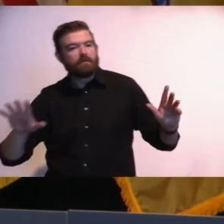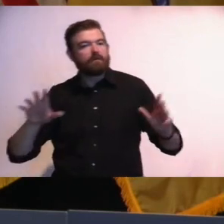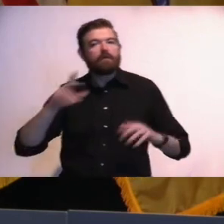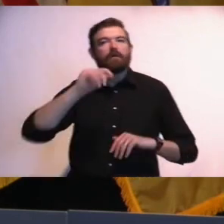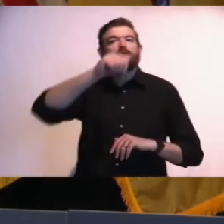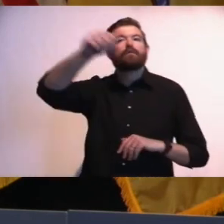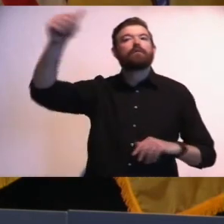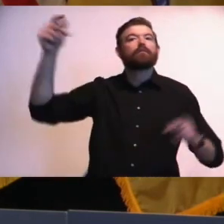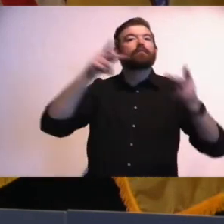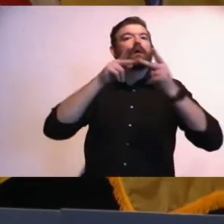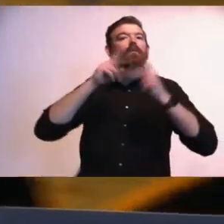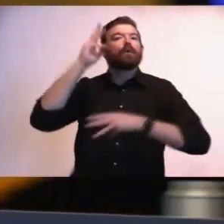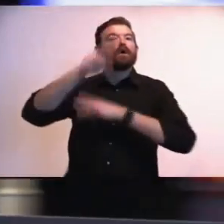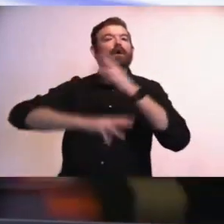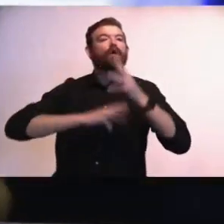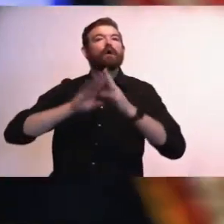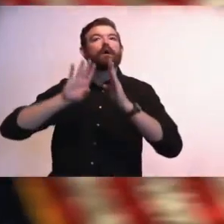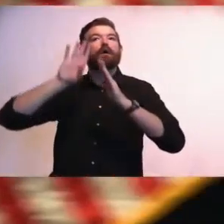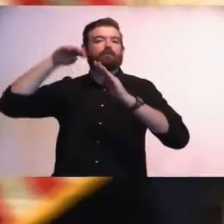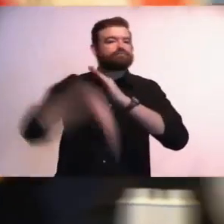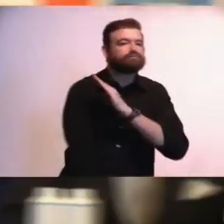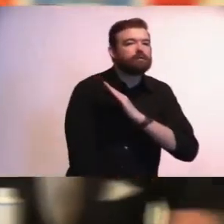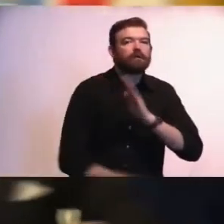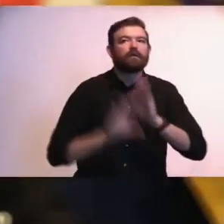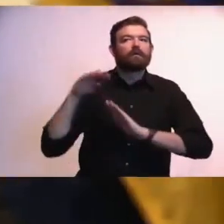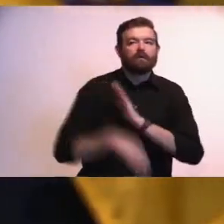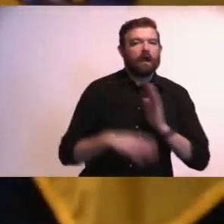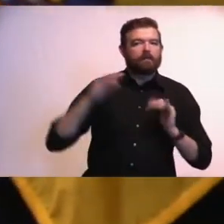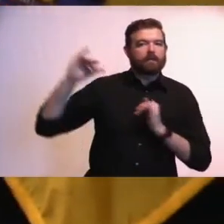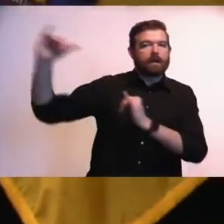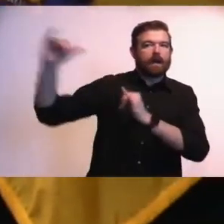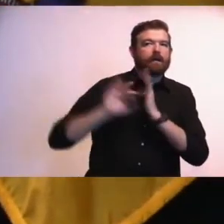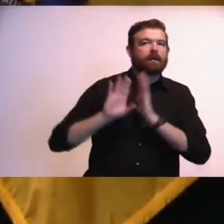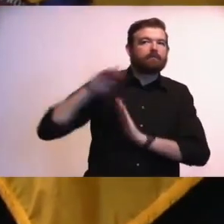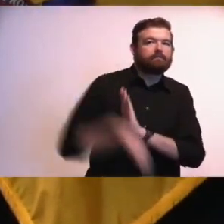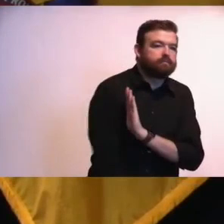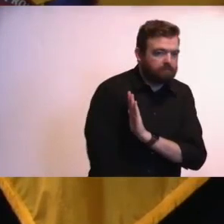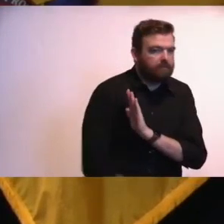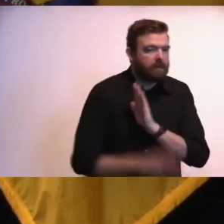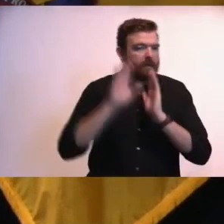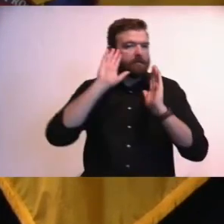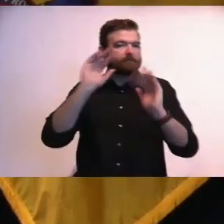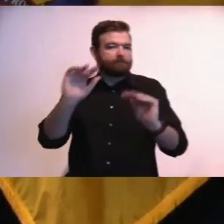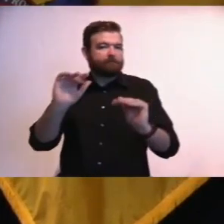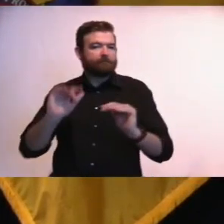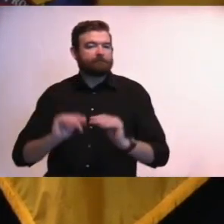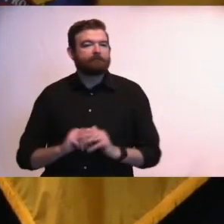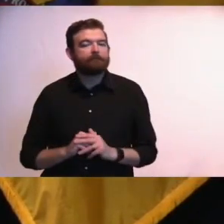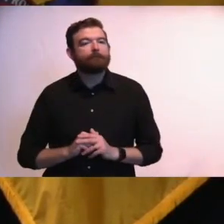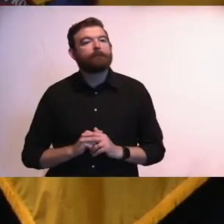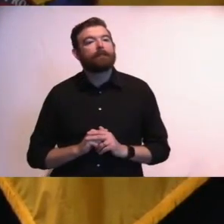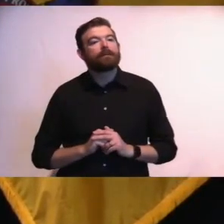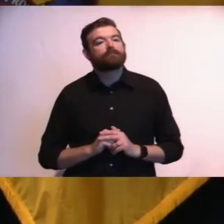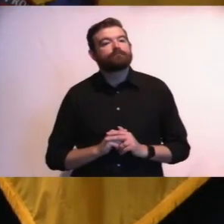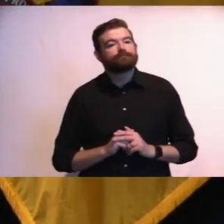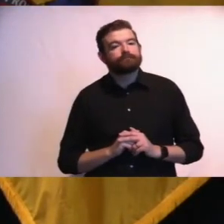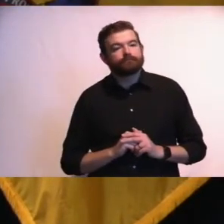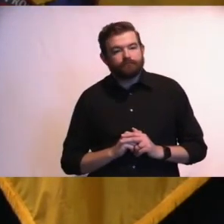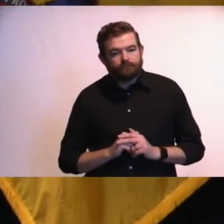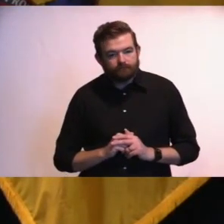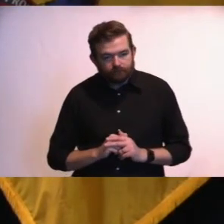watching. Thank you for that. Pat, just as we break, particularly given bitter cold weather coming up tomorrow, could you repeat